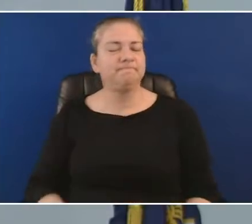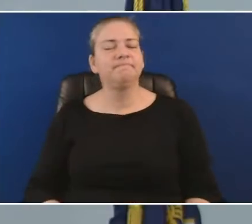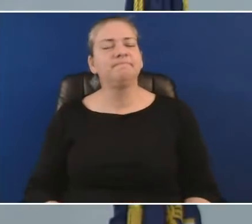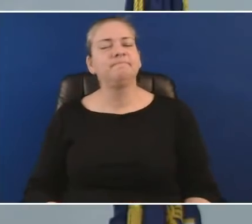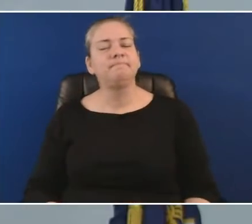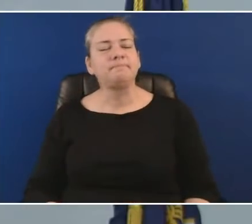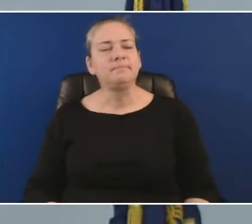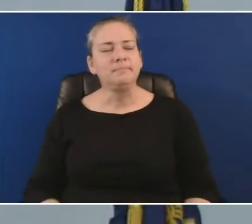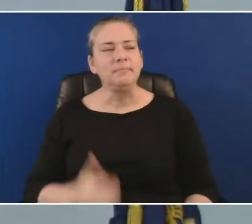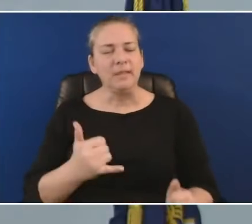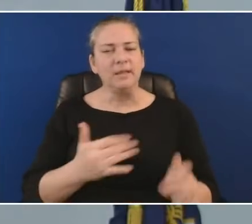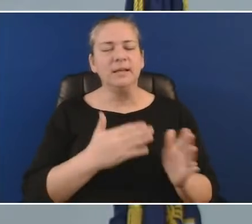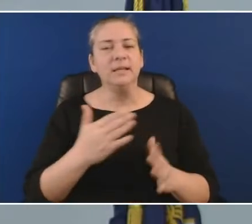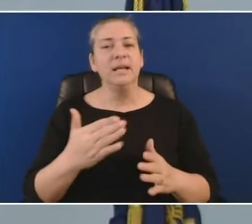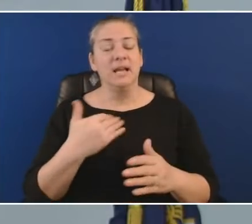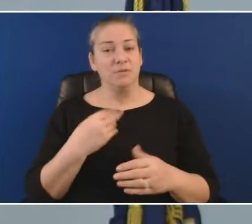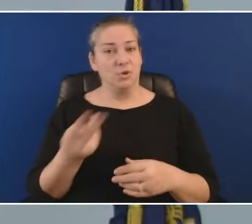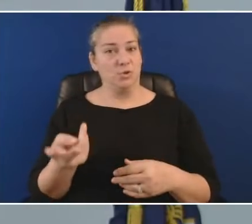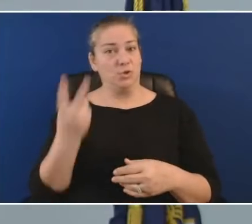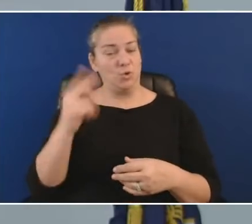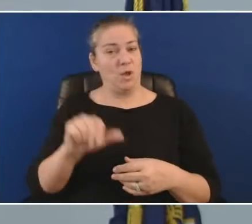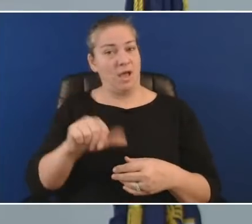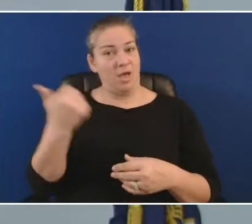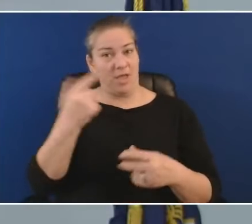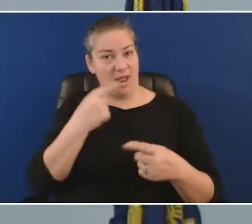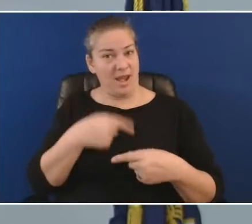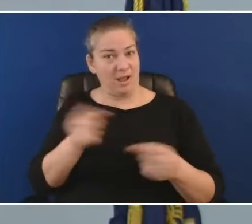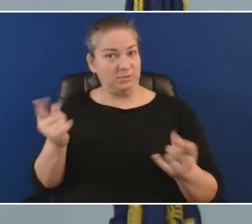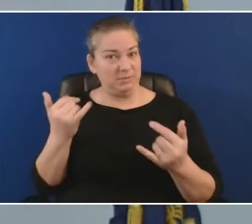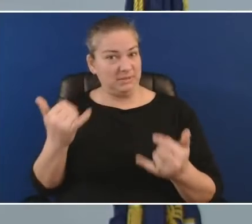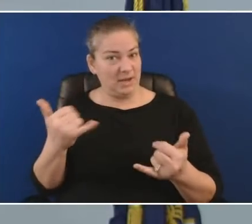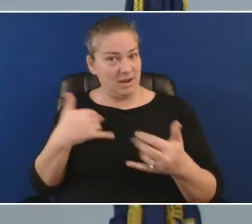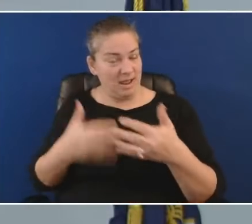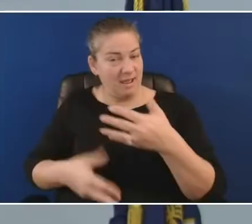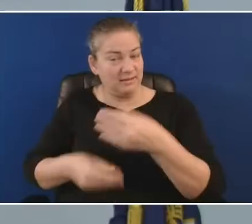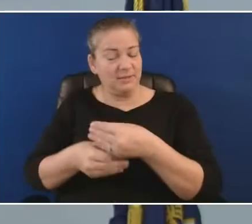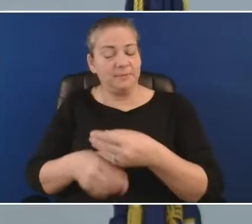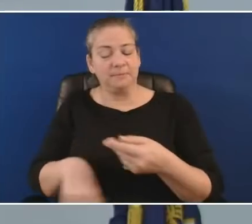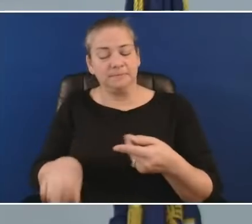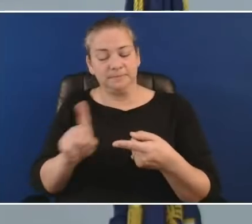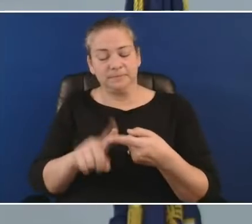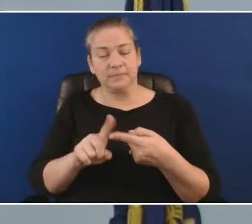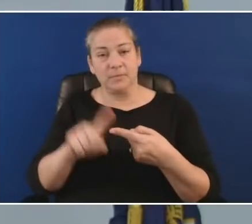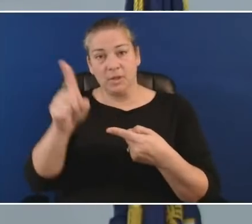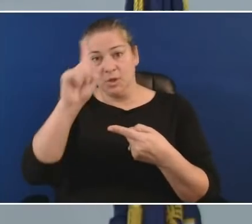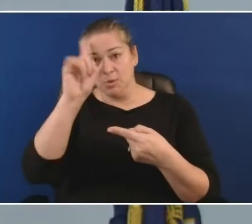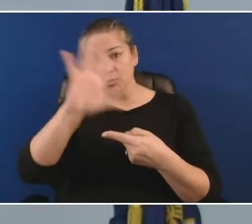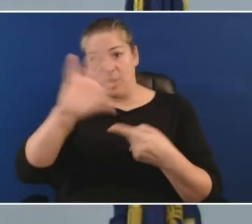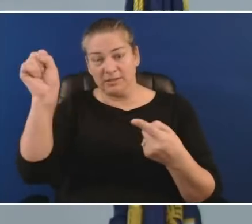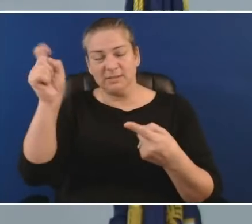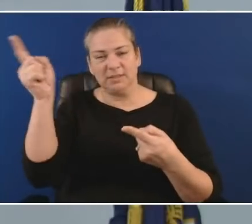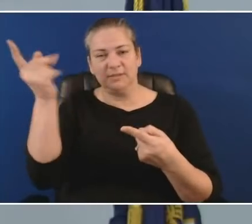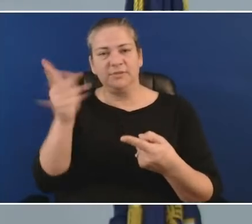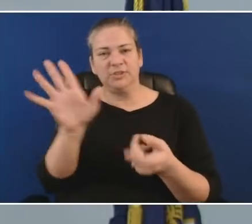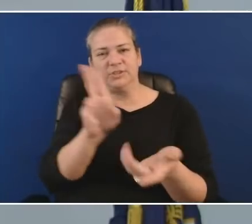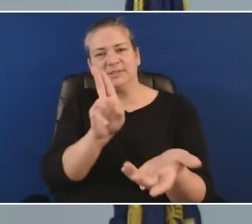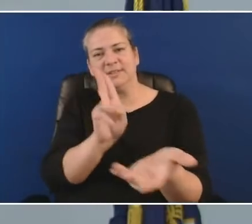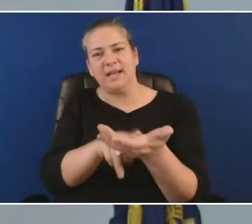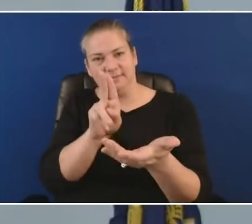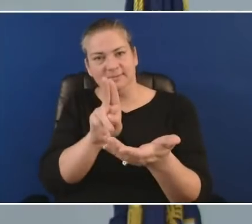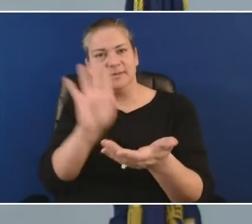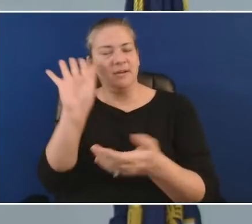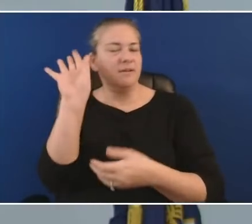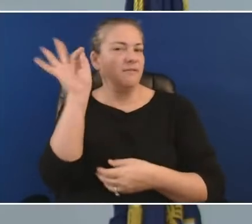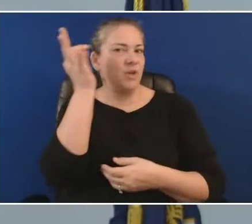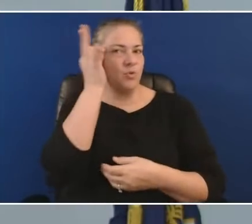new announcements at this point in the day. First, the president has signed the Federal